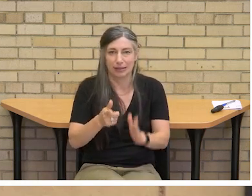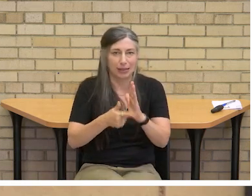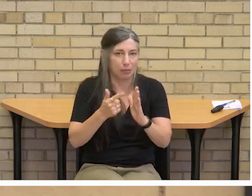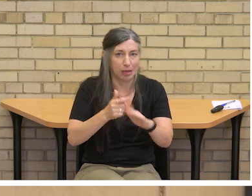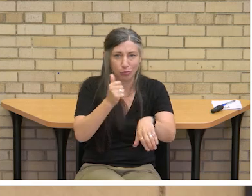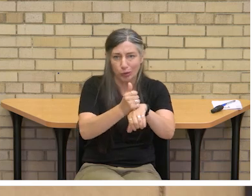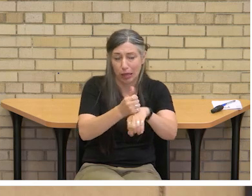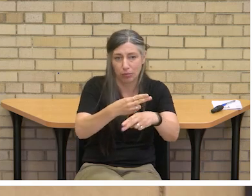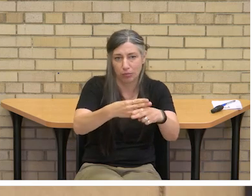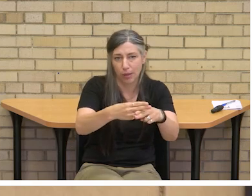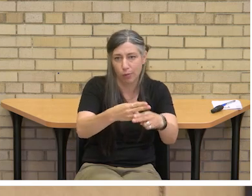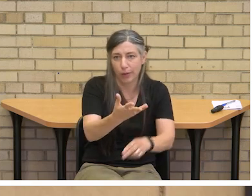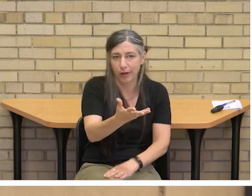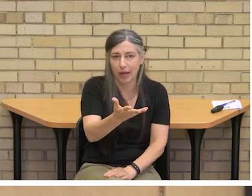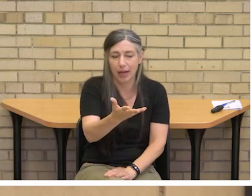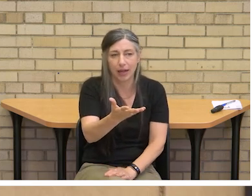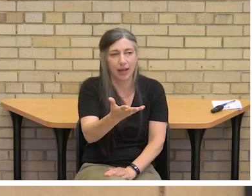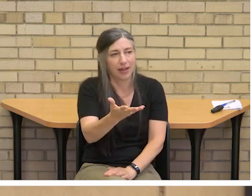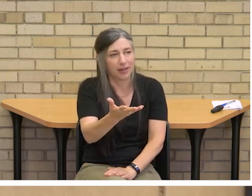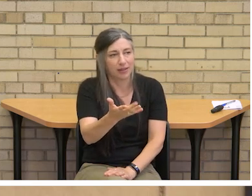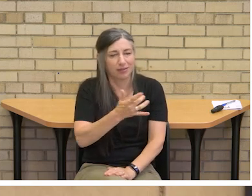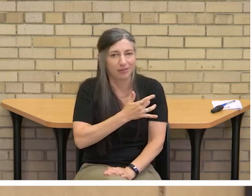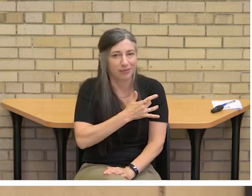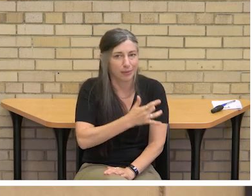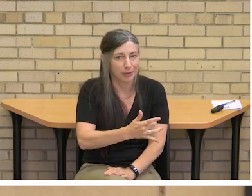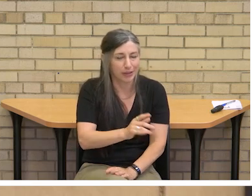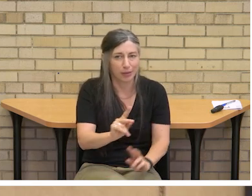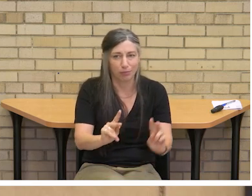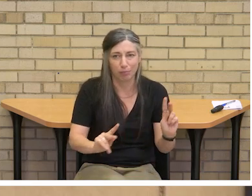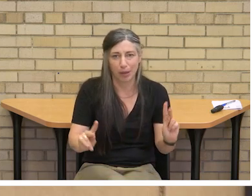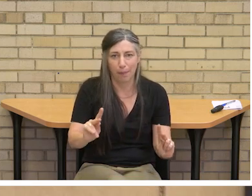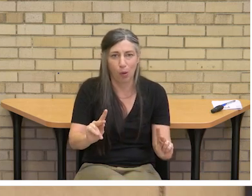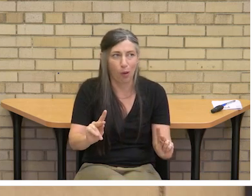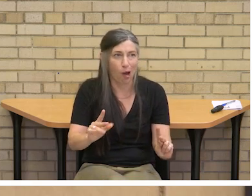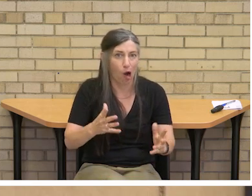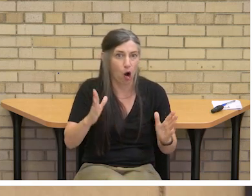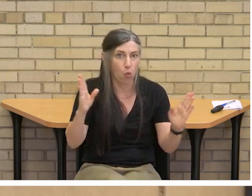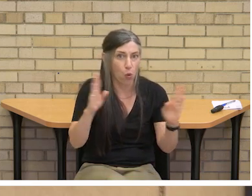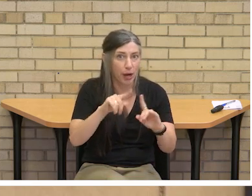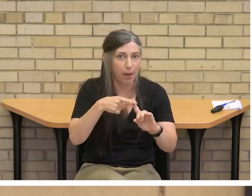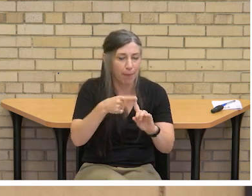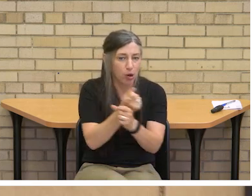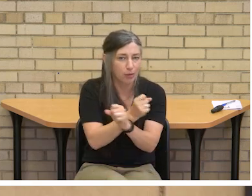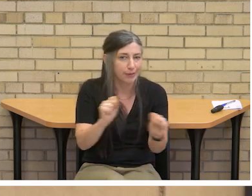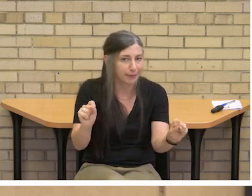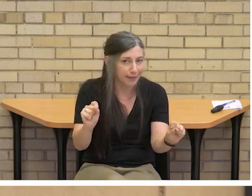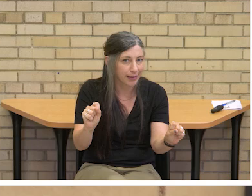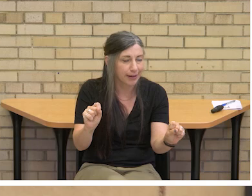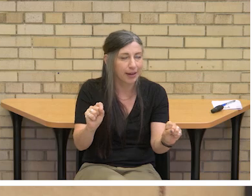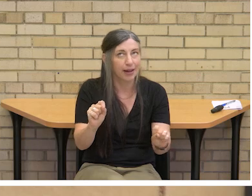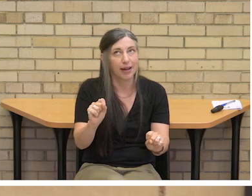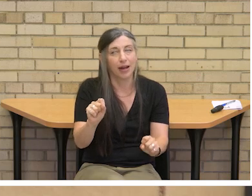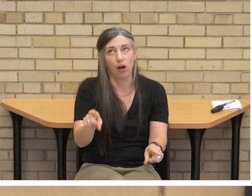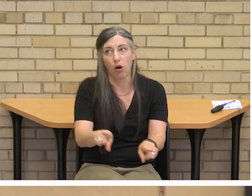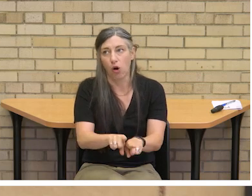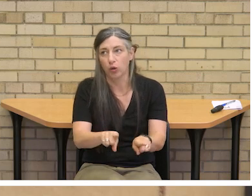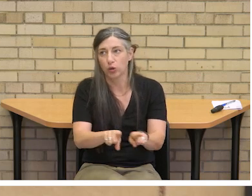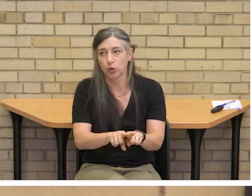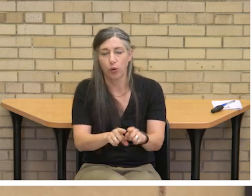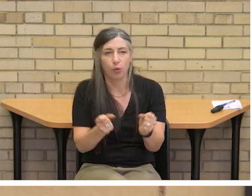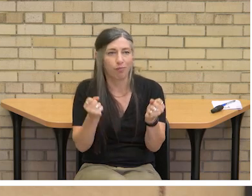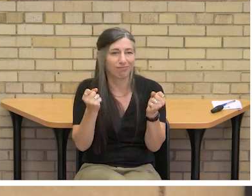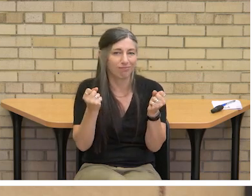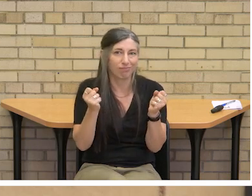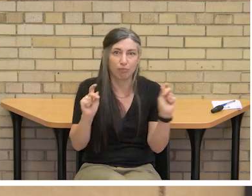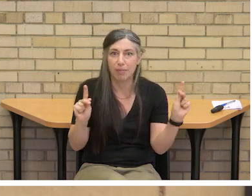like that, there's extreme concerns for safety and there's